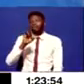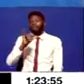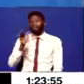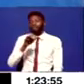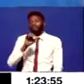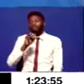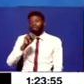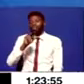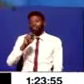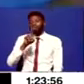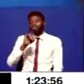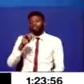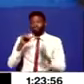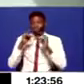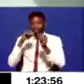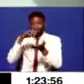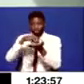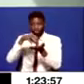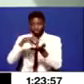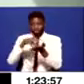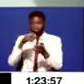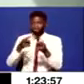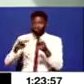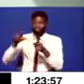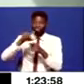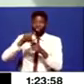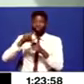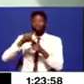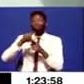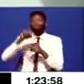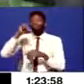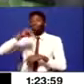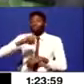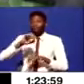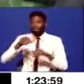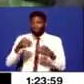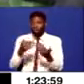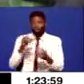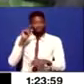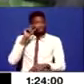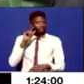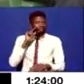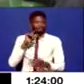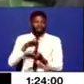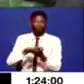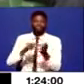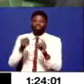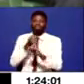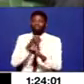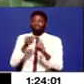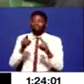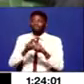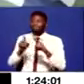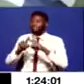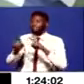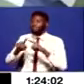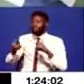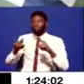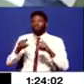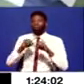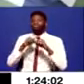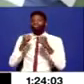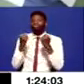that the situation is further aggravated by increasing cases of gender-based violence and other social injustices meted on